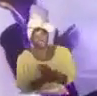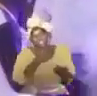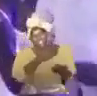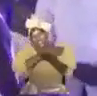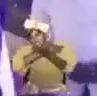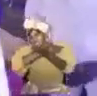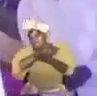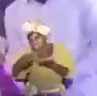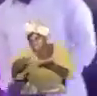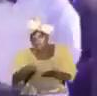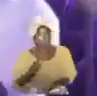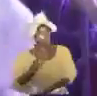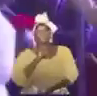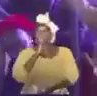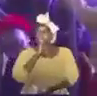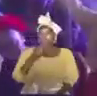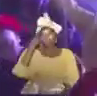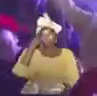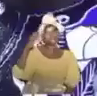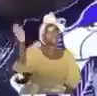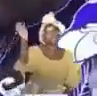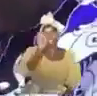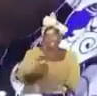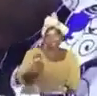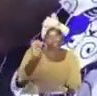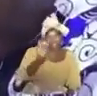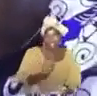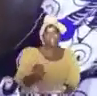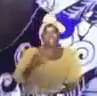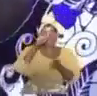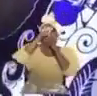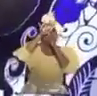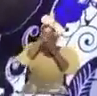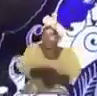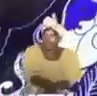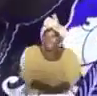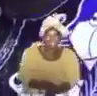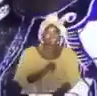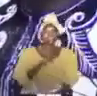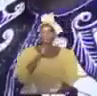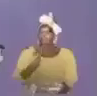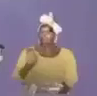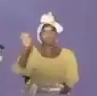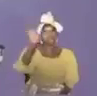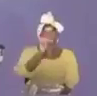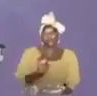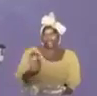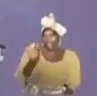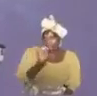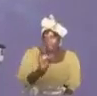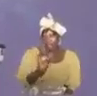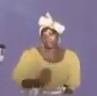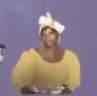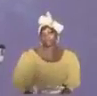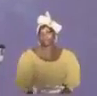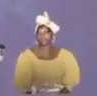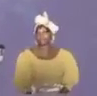A victim is not the name you will have forever. The oppressed is not the name you will have forever.